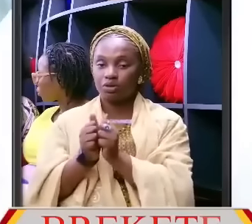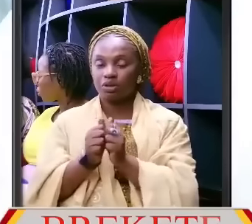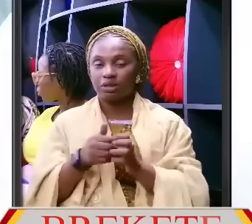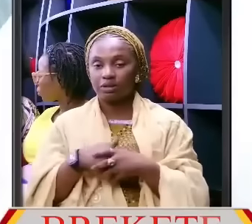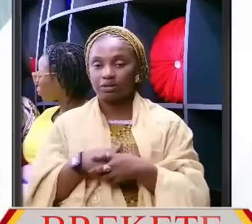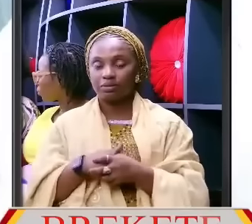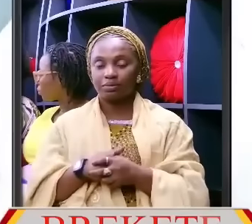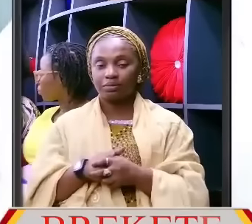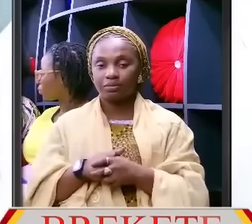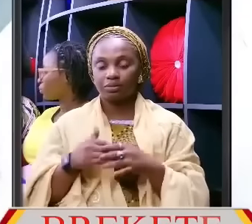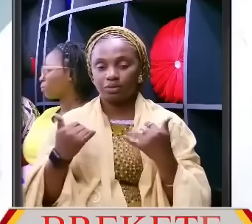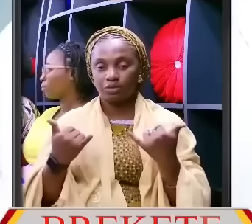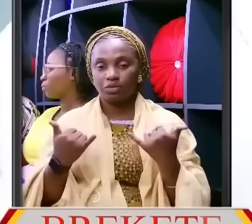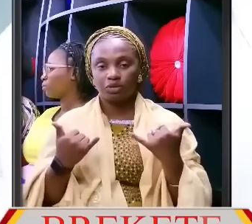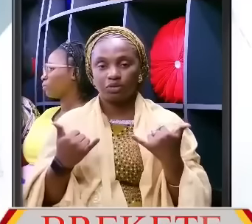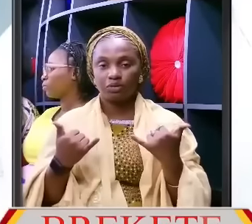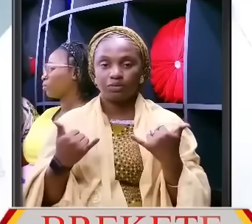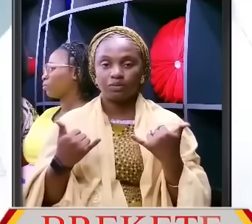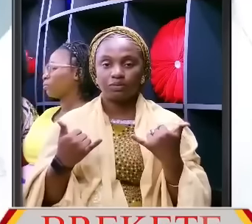Now,